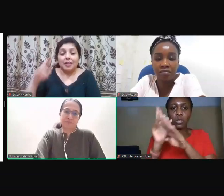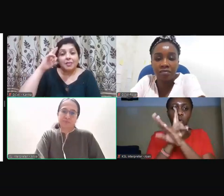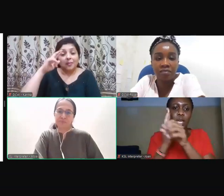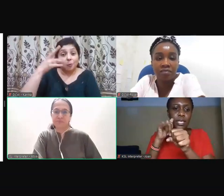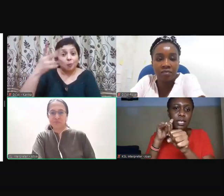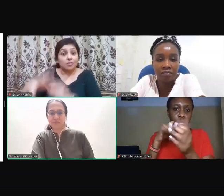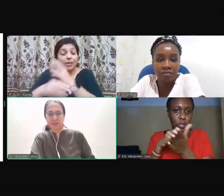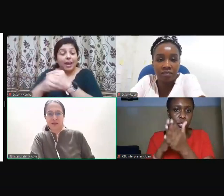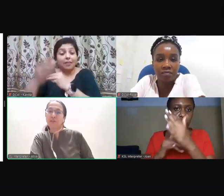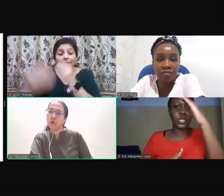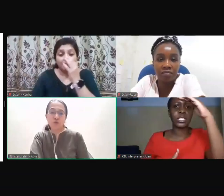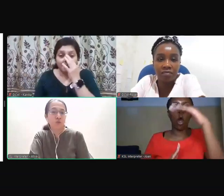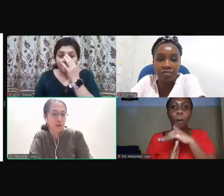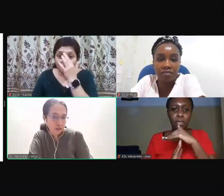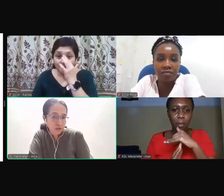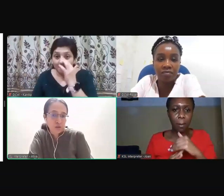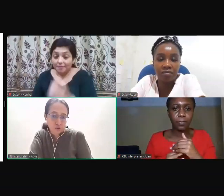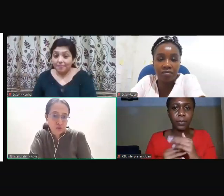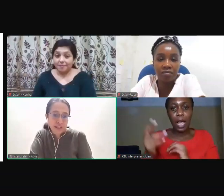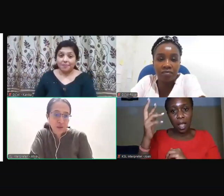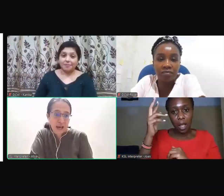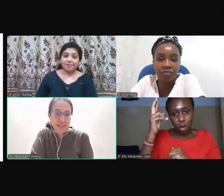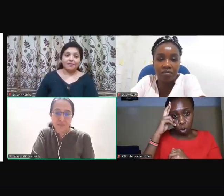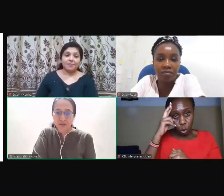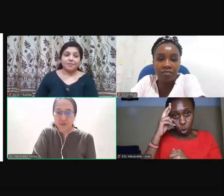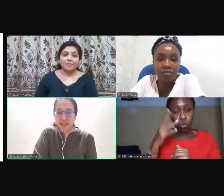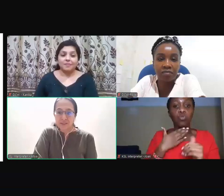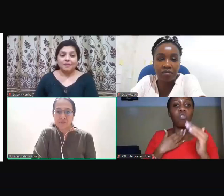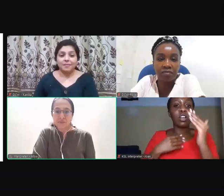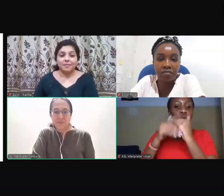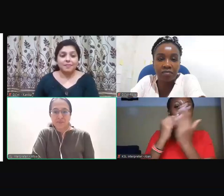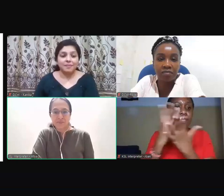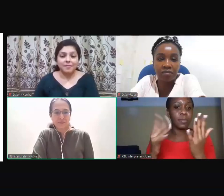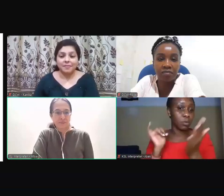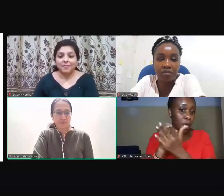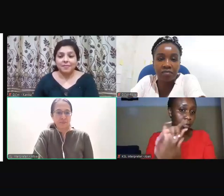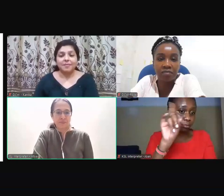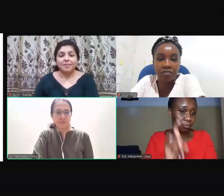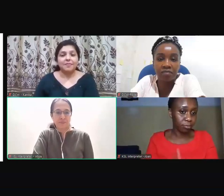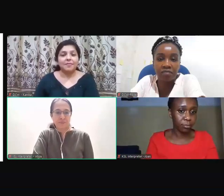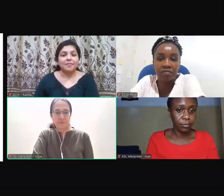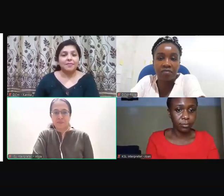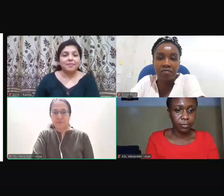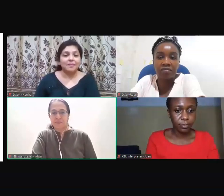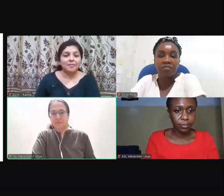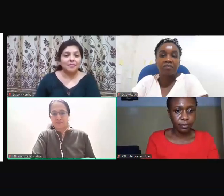optimum. Rose, would you like to add something to that?